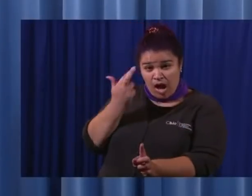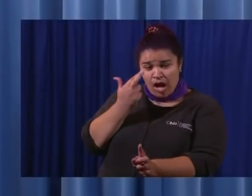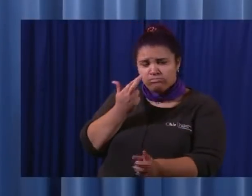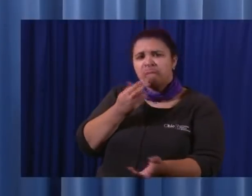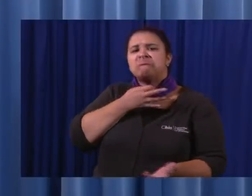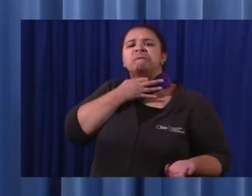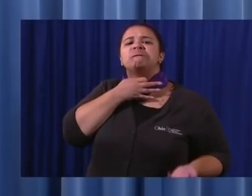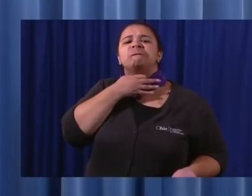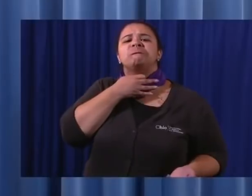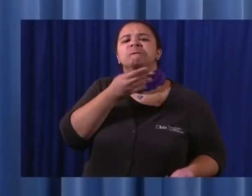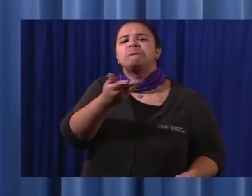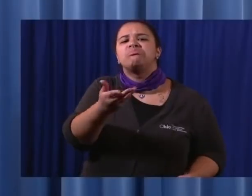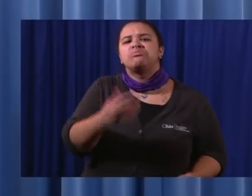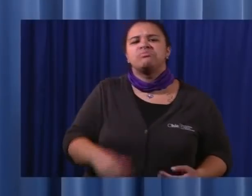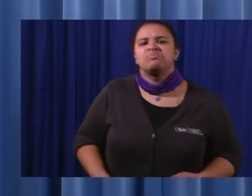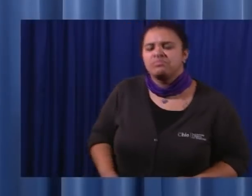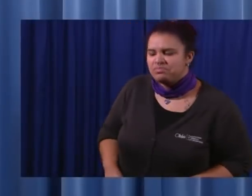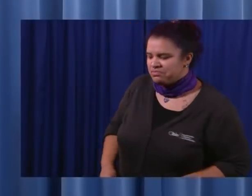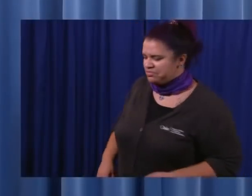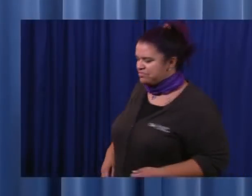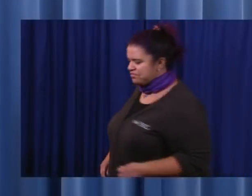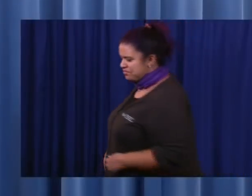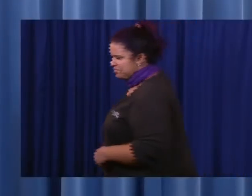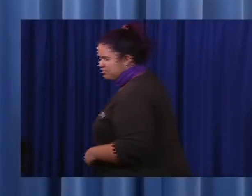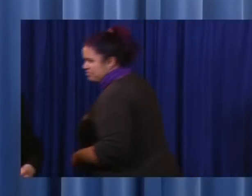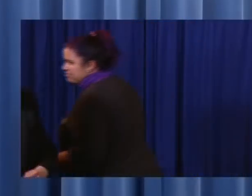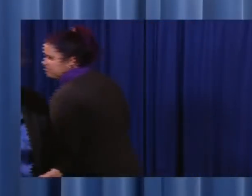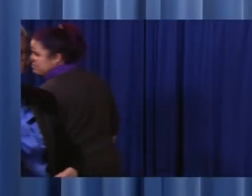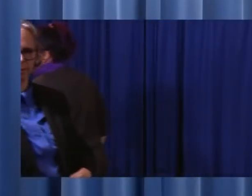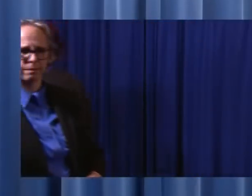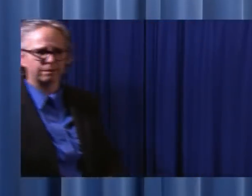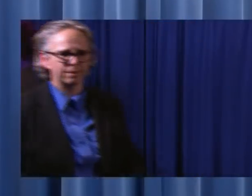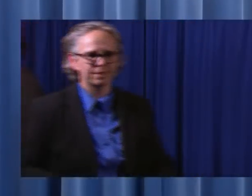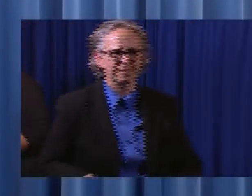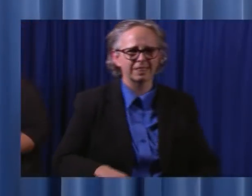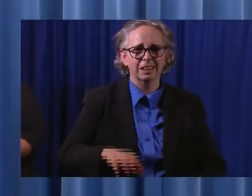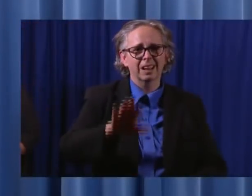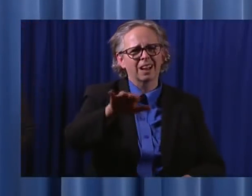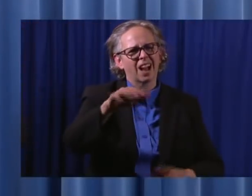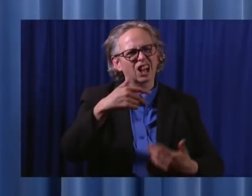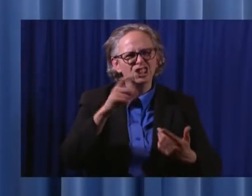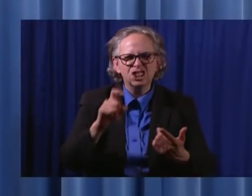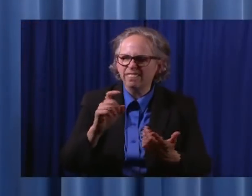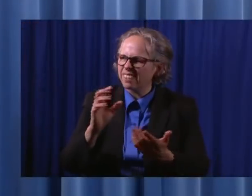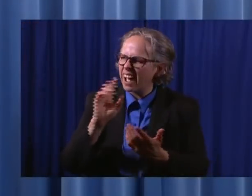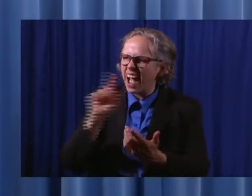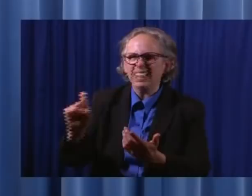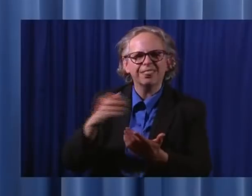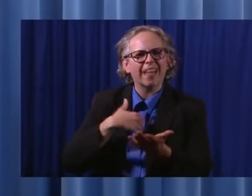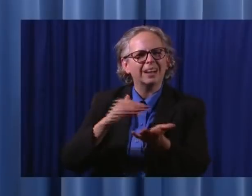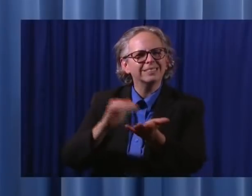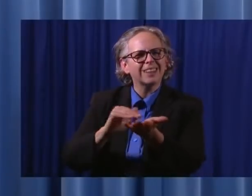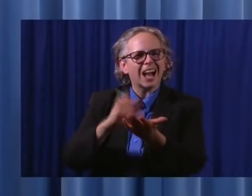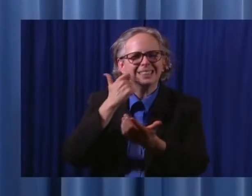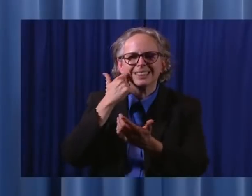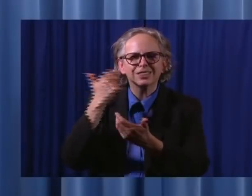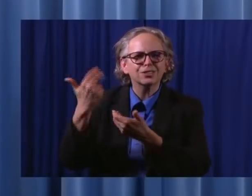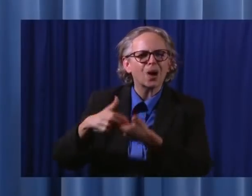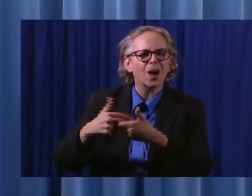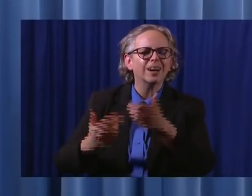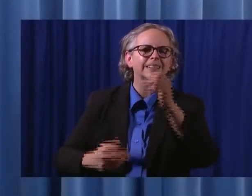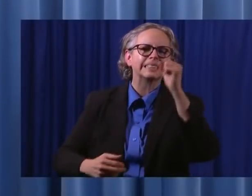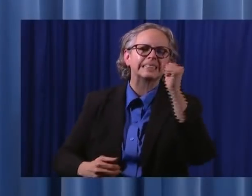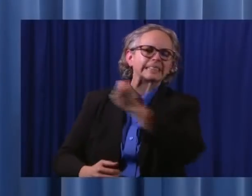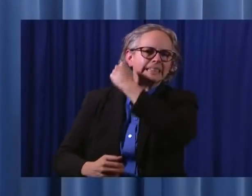That's a question I should have asked the doctor, but the answer to that is I don't.